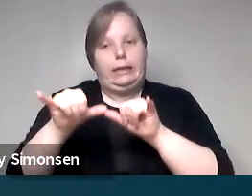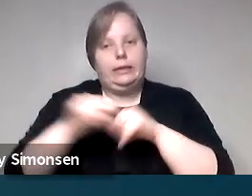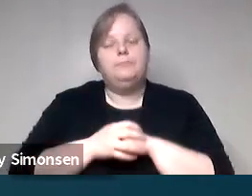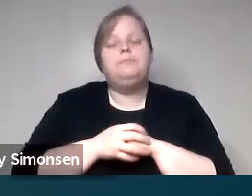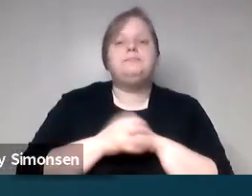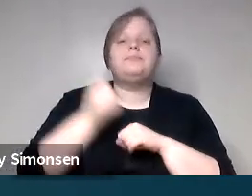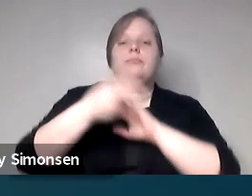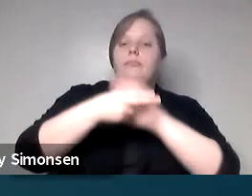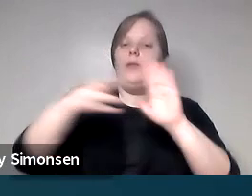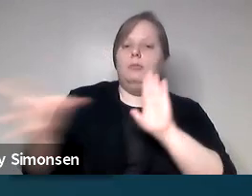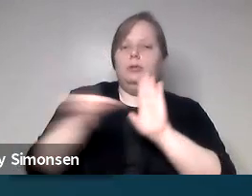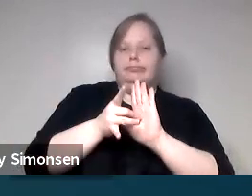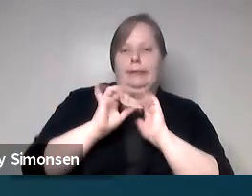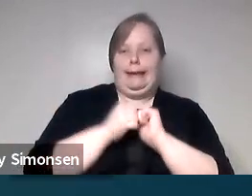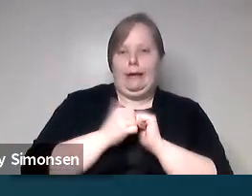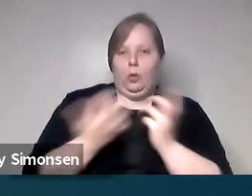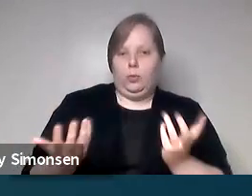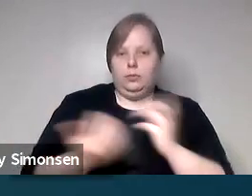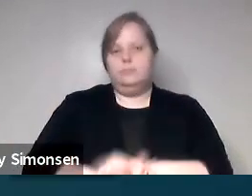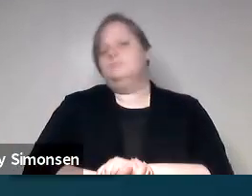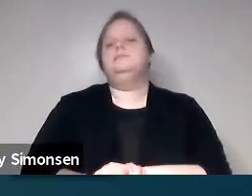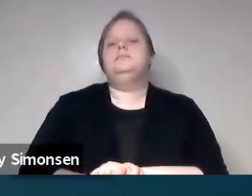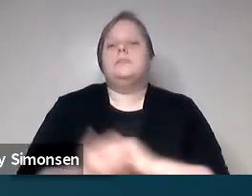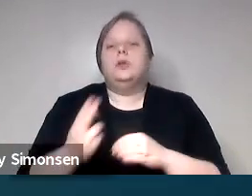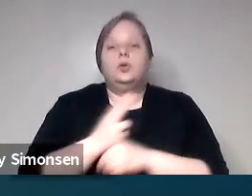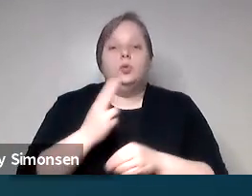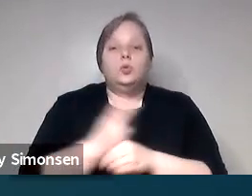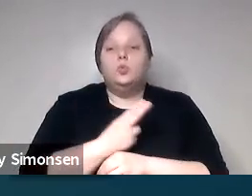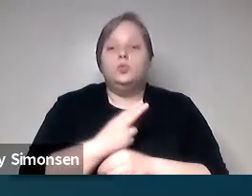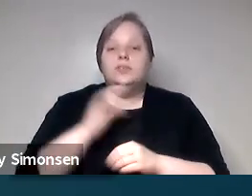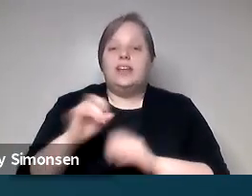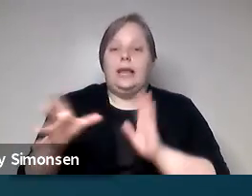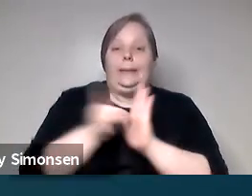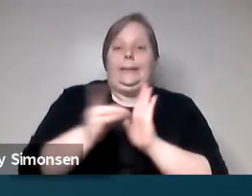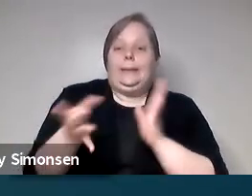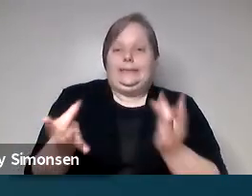attached? Can you use an adhesive backed